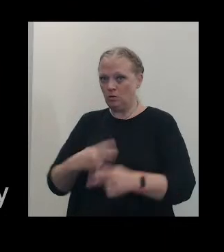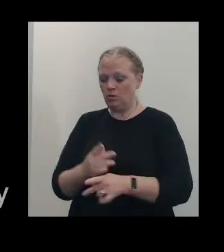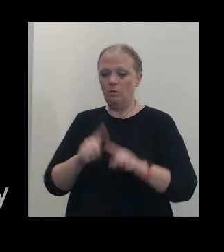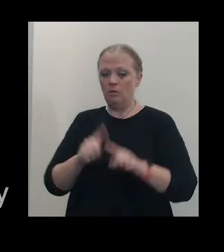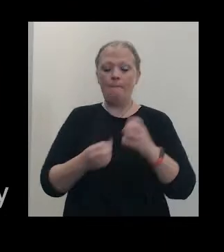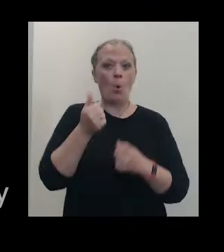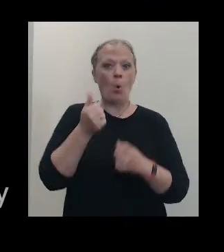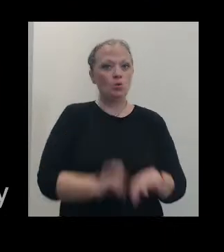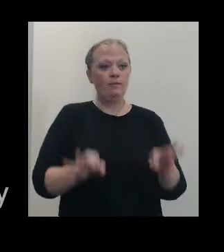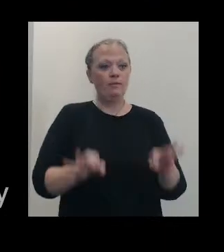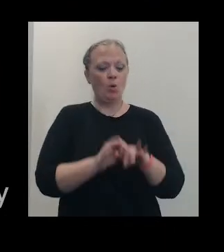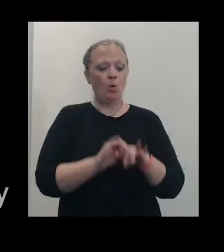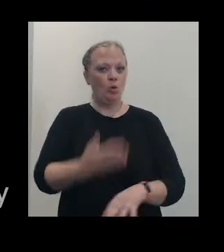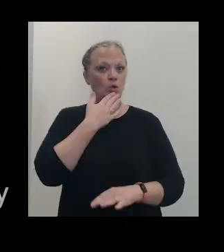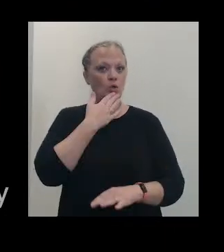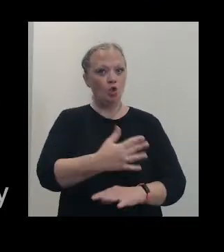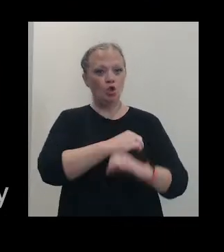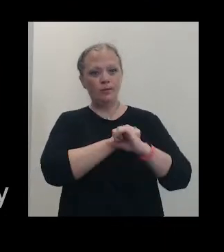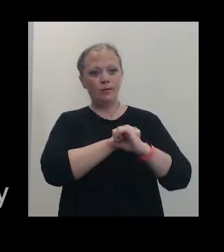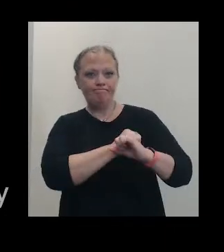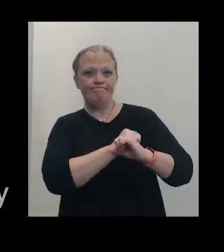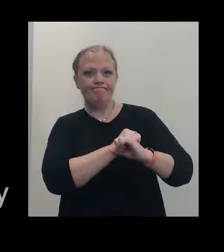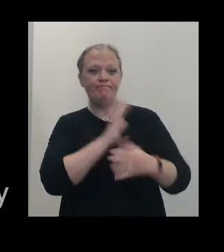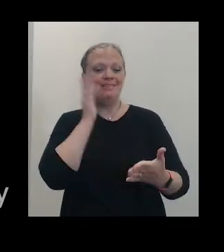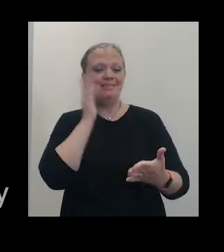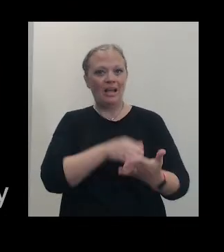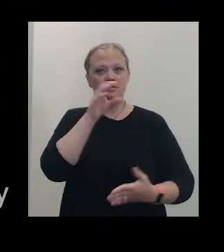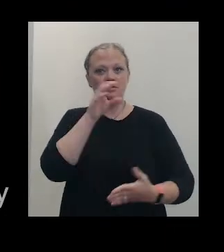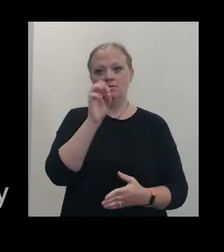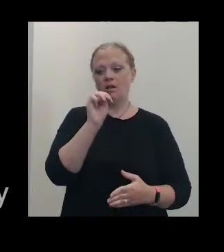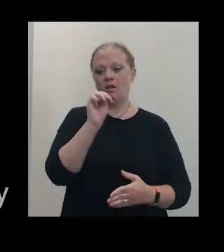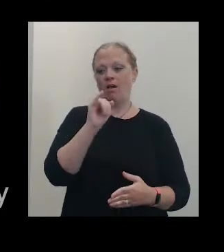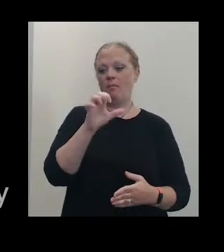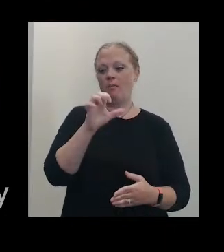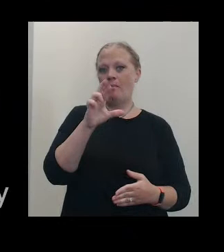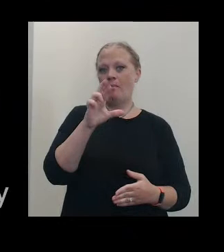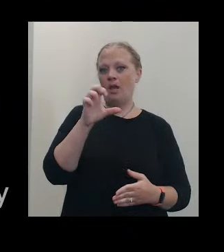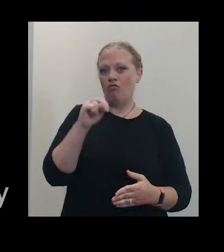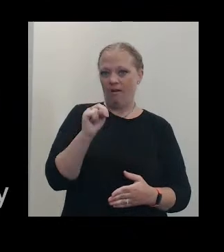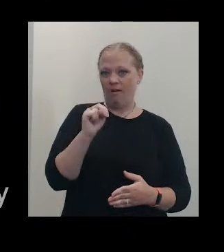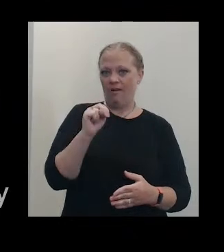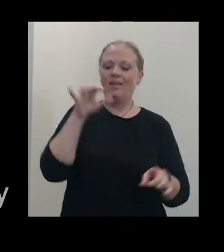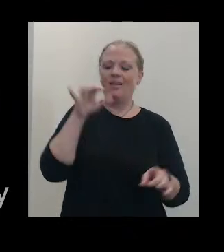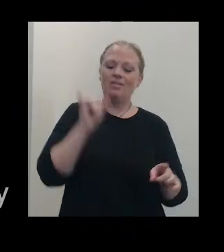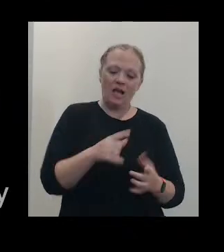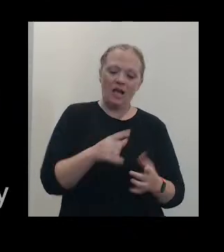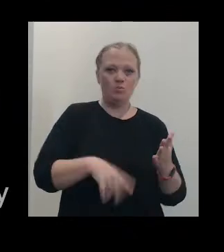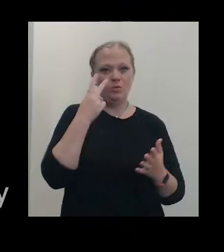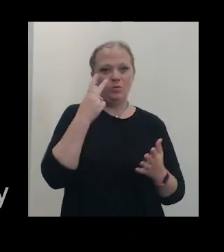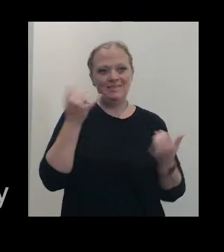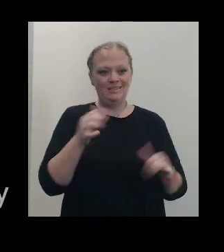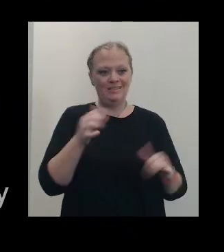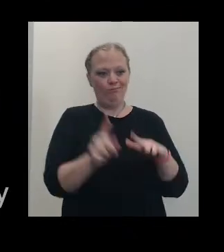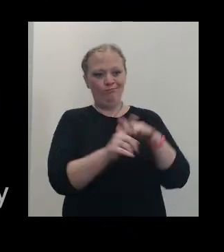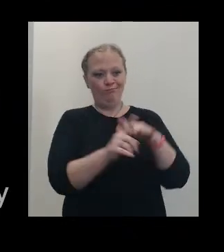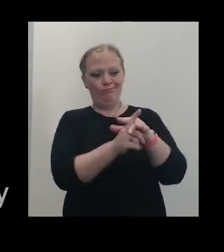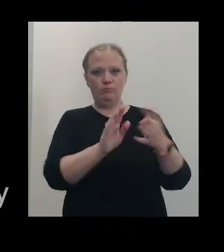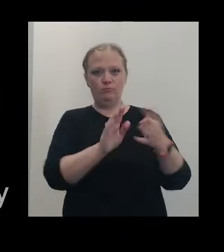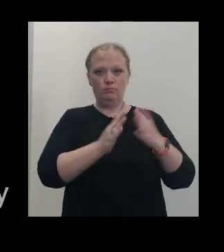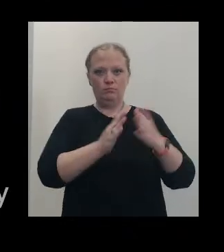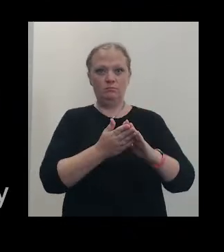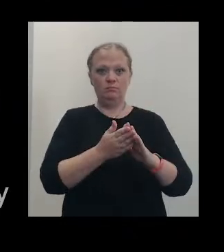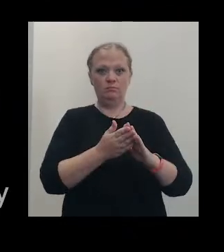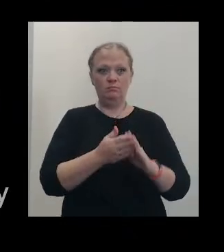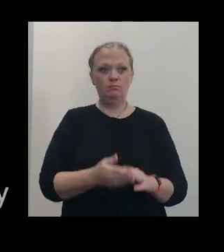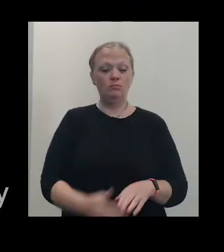it provides good protection against the Omicron variant, which is what we are seeing now in the community. So there is a good match